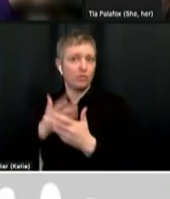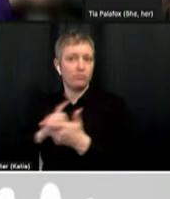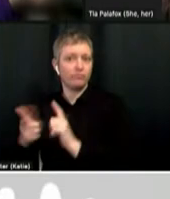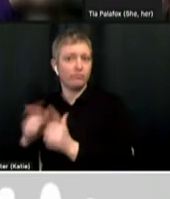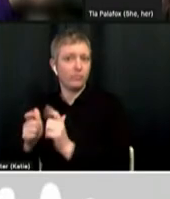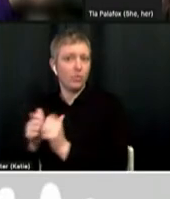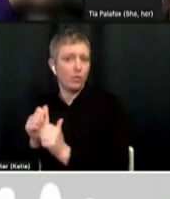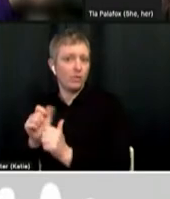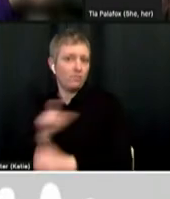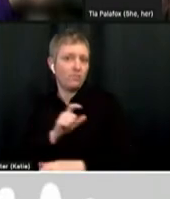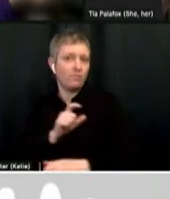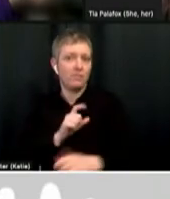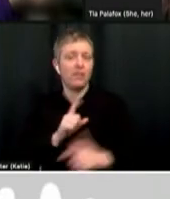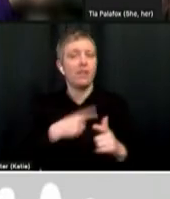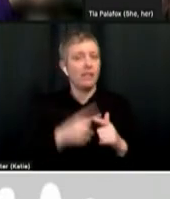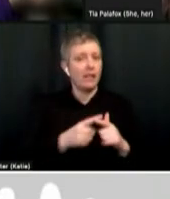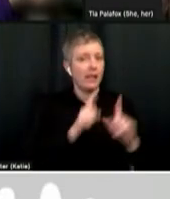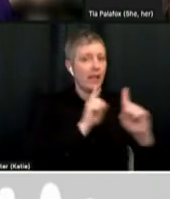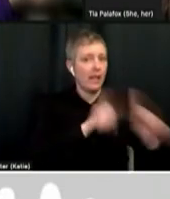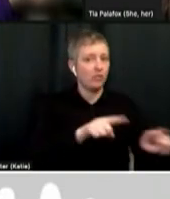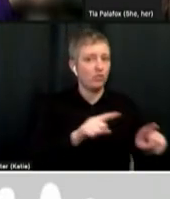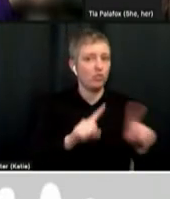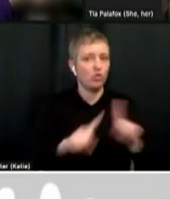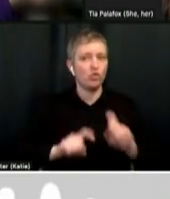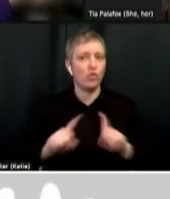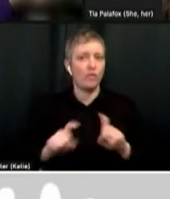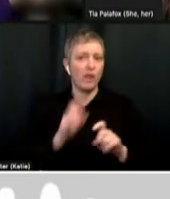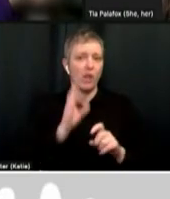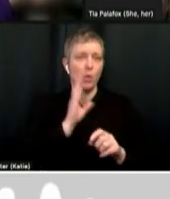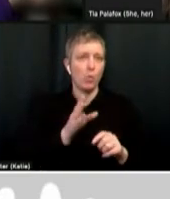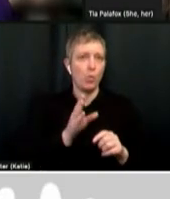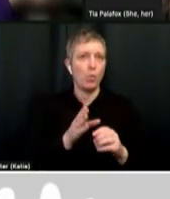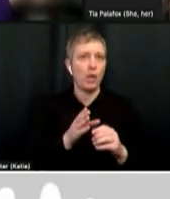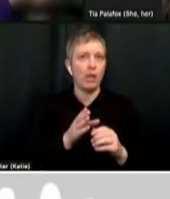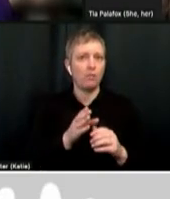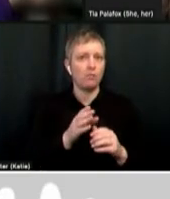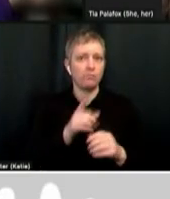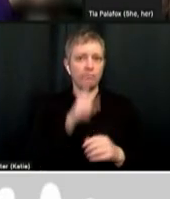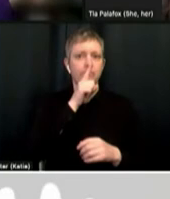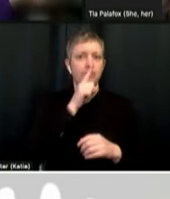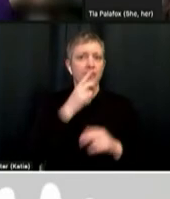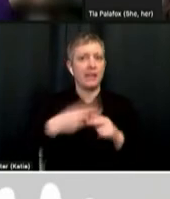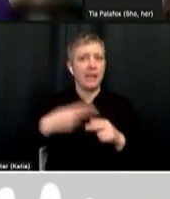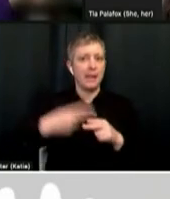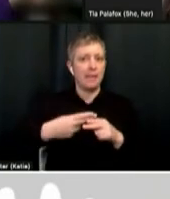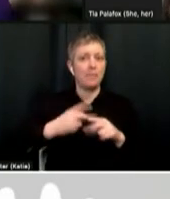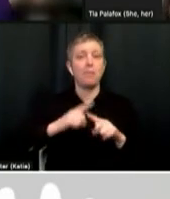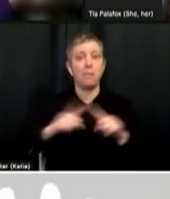knows who they are, but they'll be linked to a particular police report in a particular case.